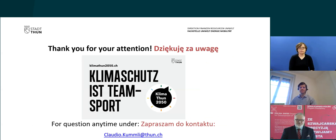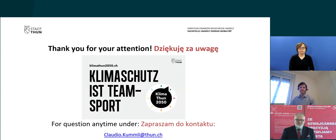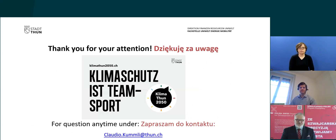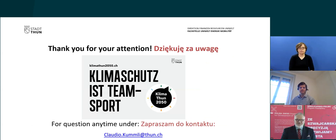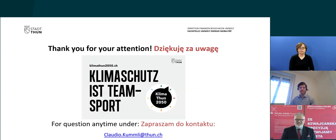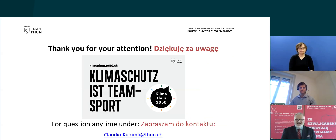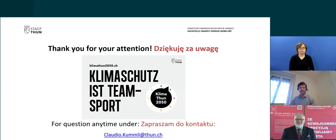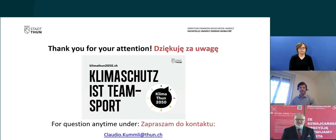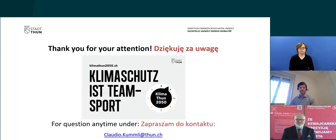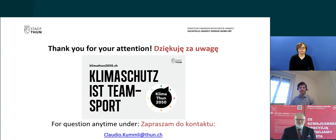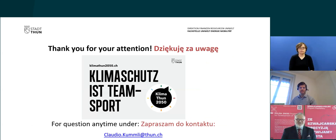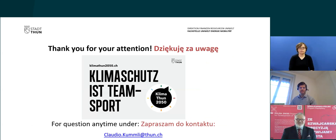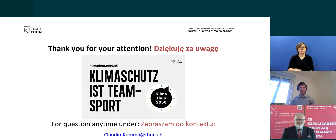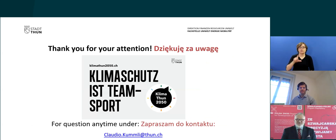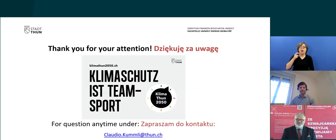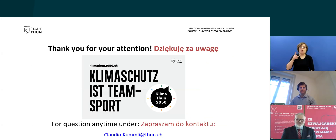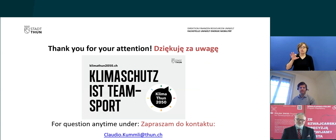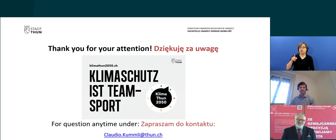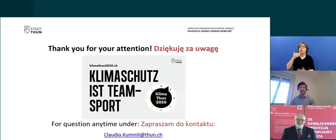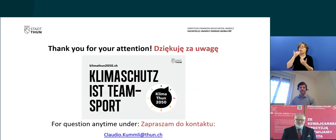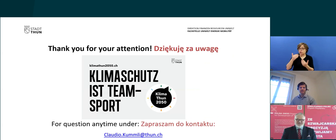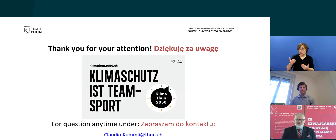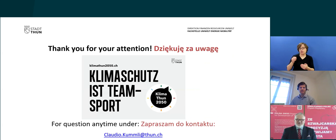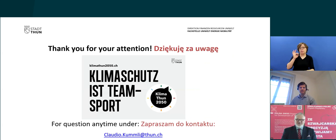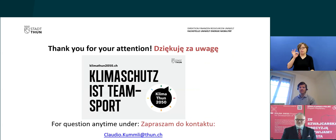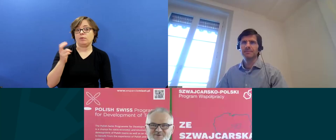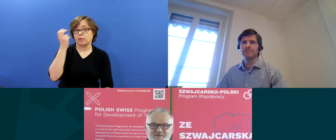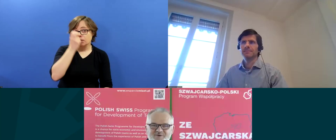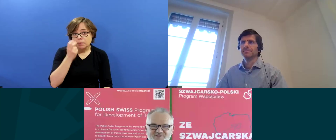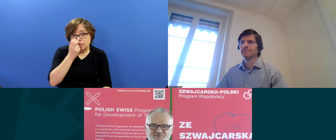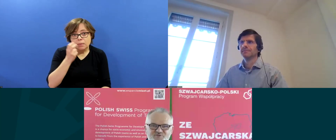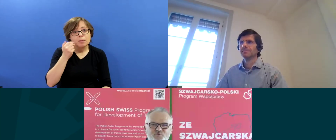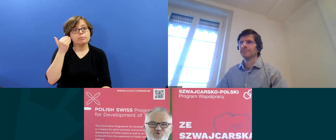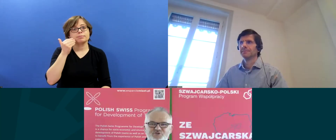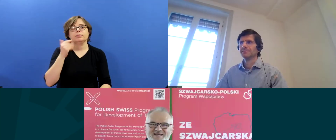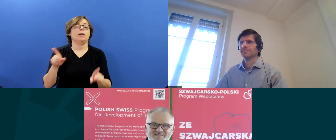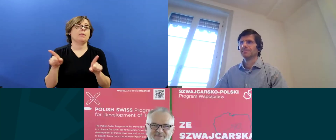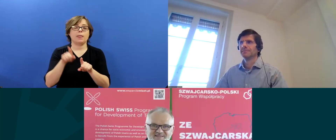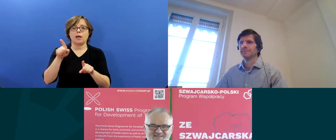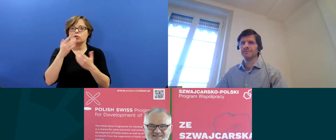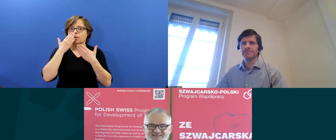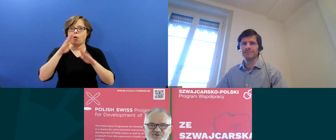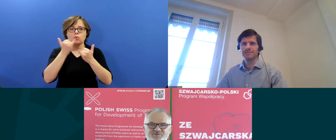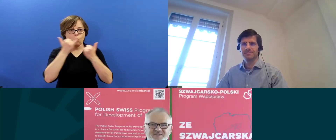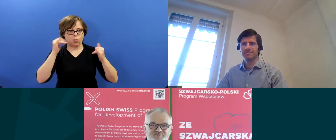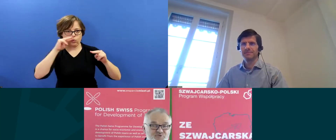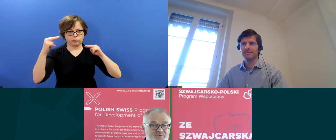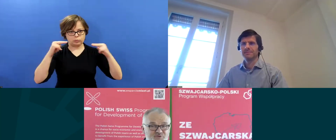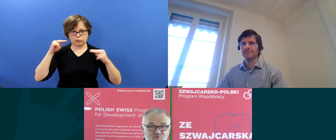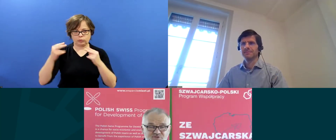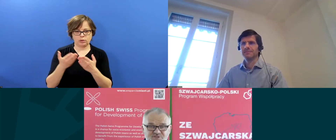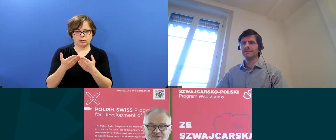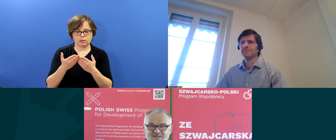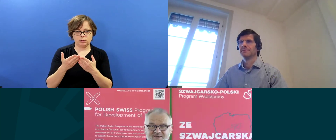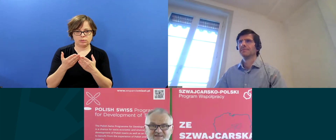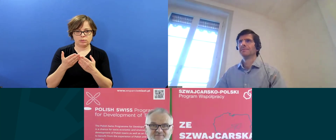Claudio, dziękujemy za bardzo Thank you very much, Claudio, interesującą for i this też very taką bardzo interesting pokazującą różne aspekty but tego, w jaki also sposób możemy